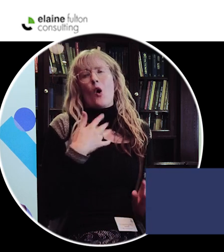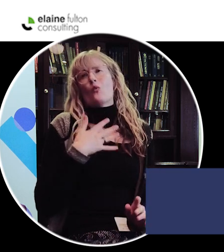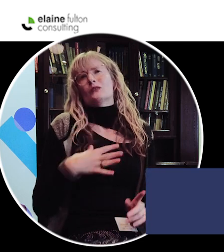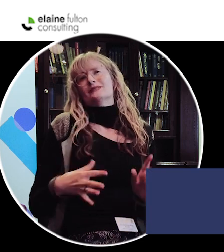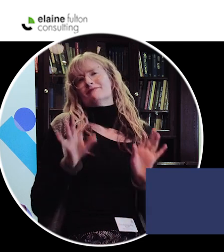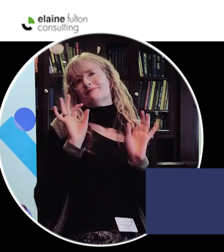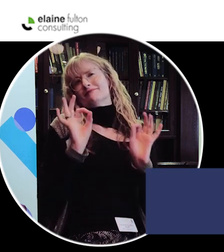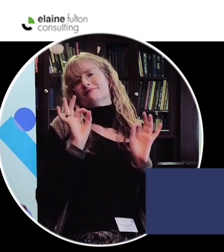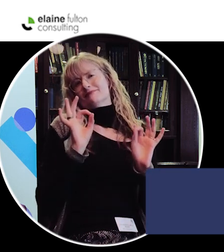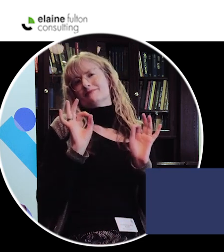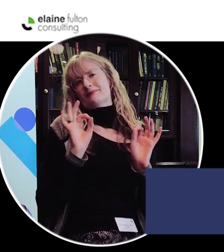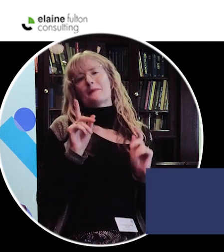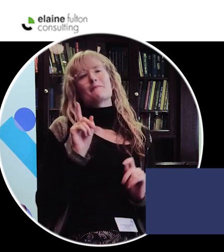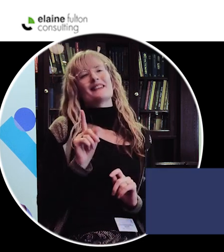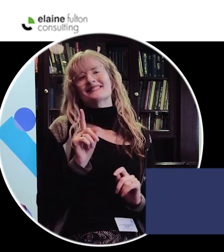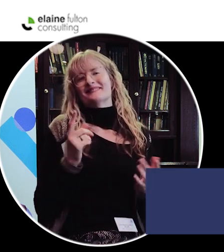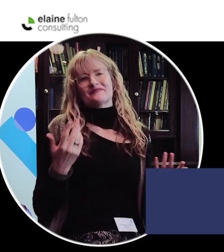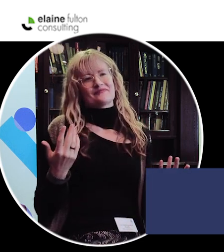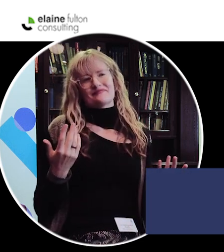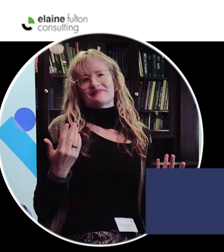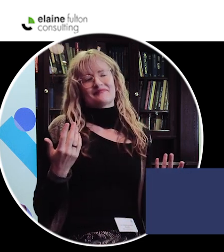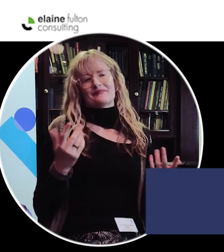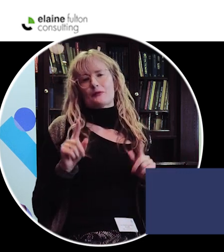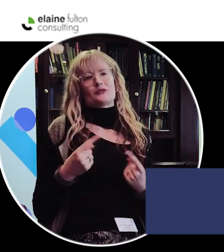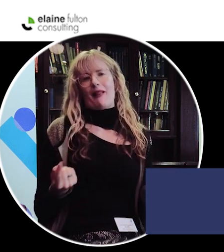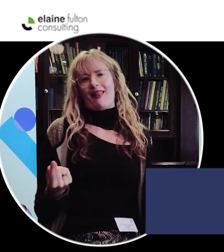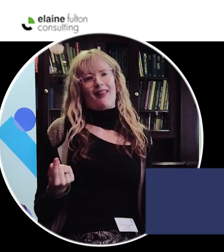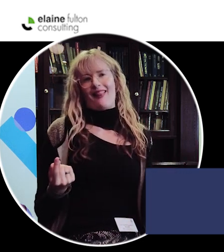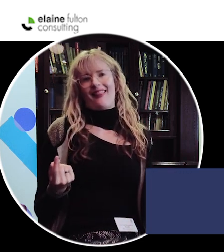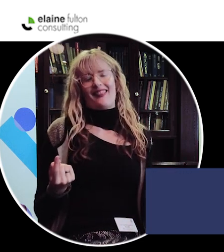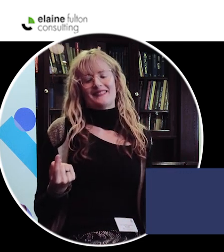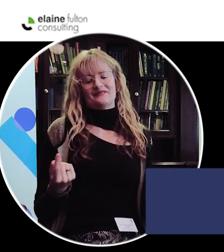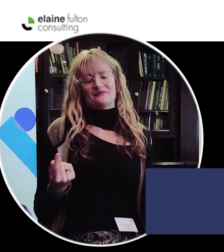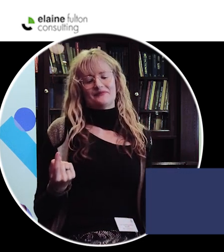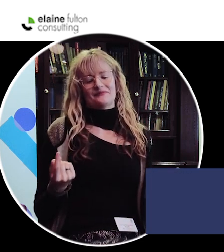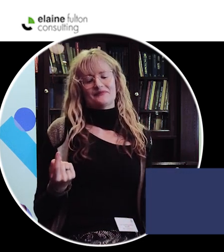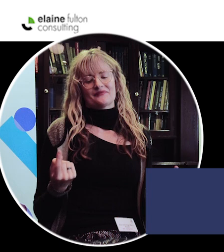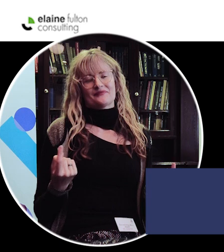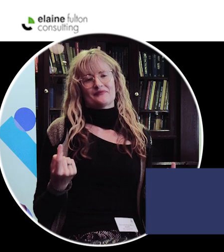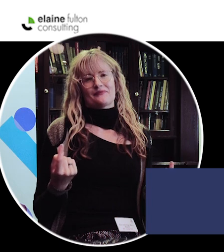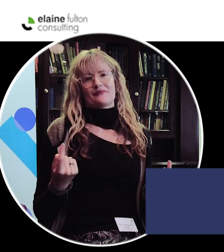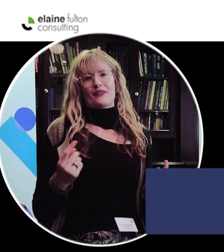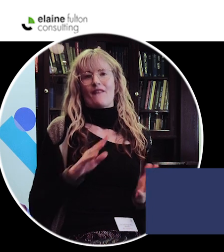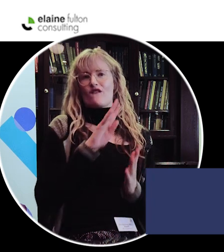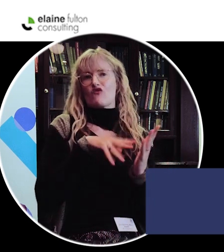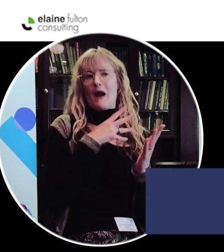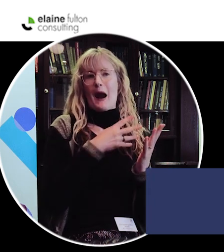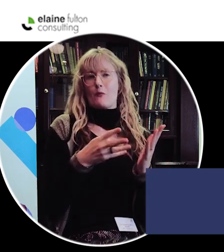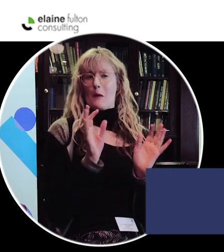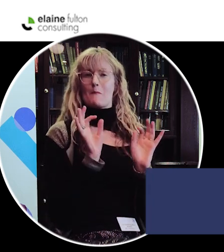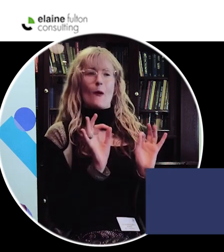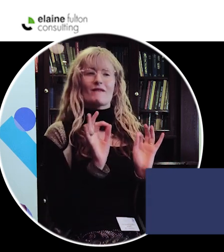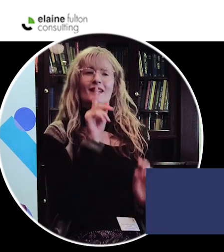this, we are not thinking we will achieve perfection, but a consistent